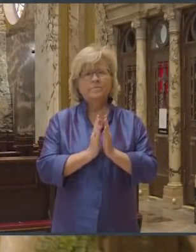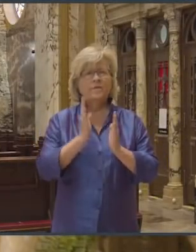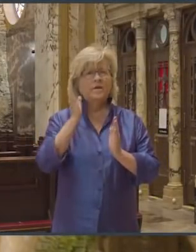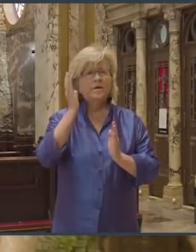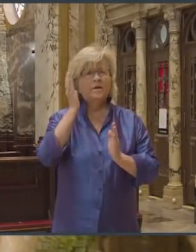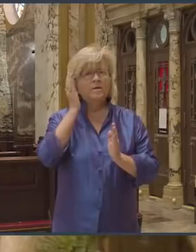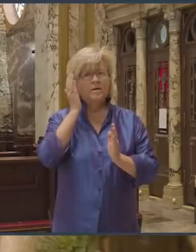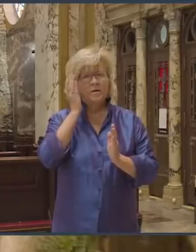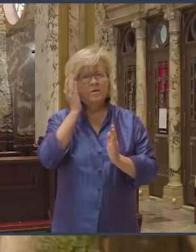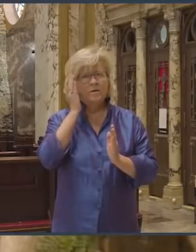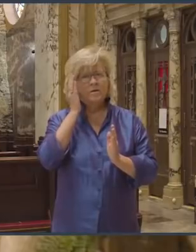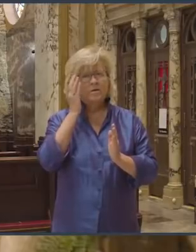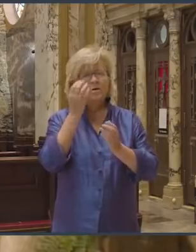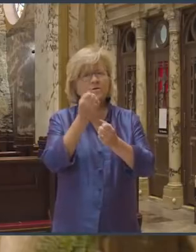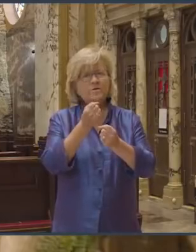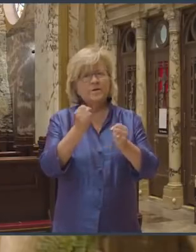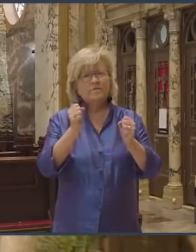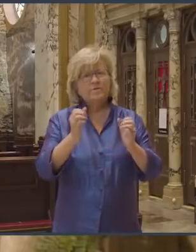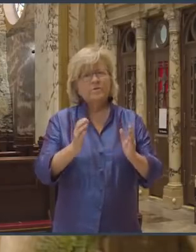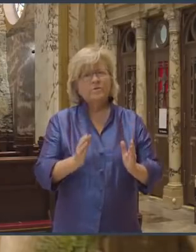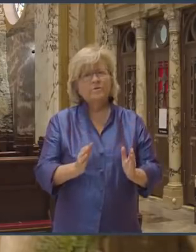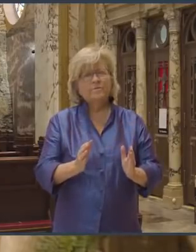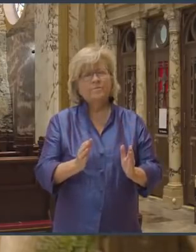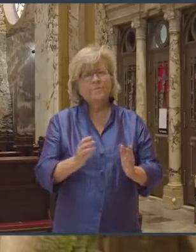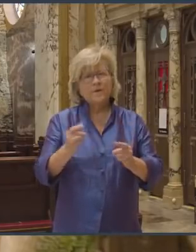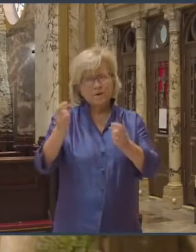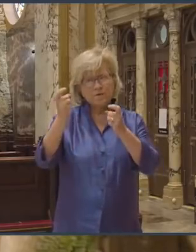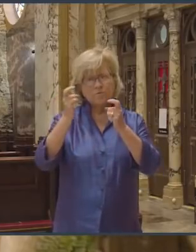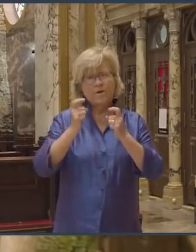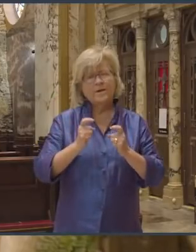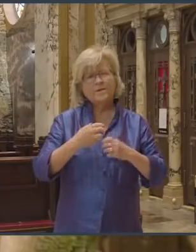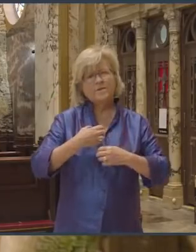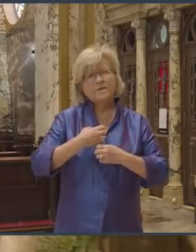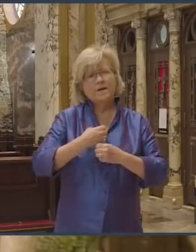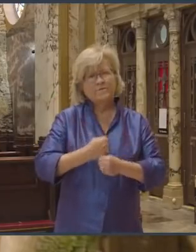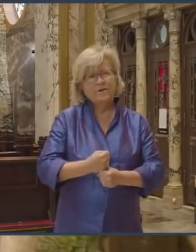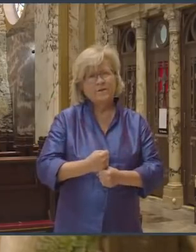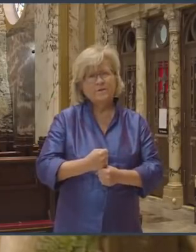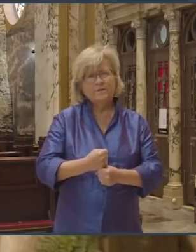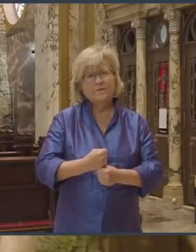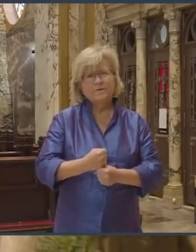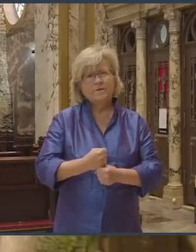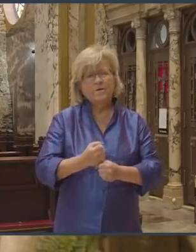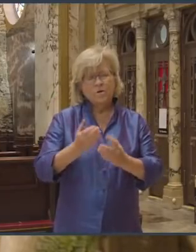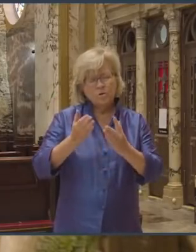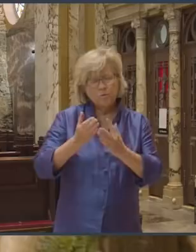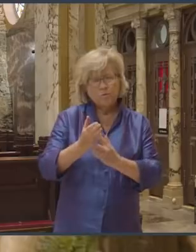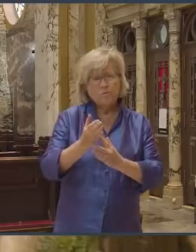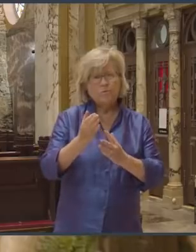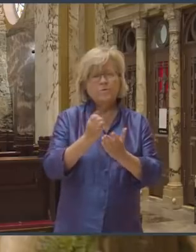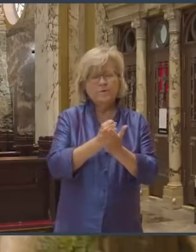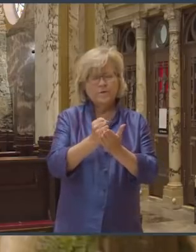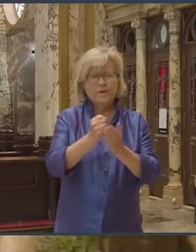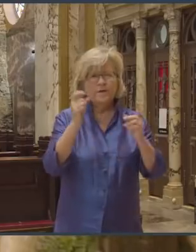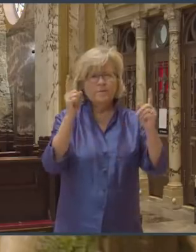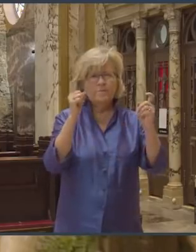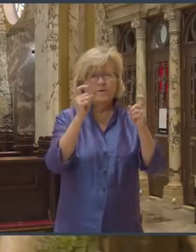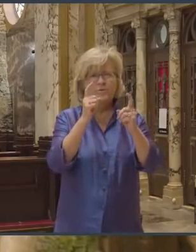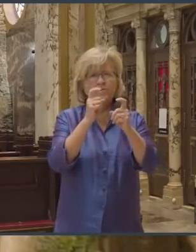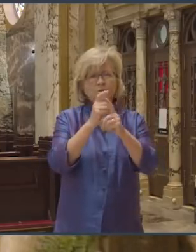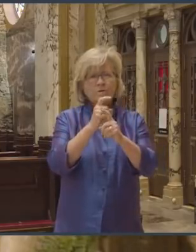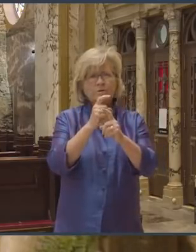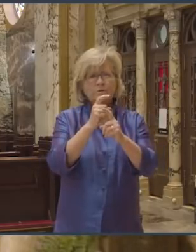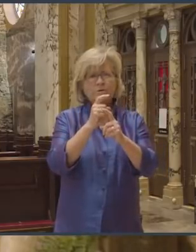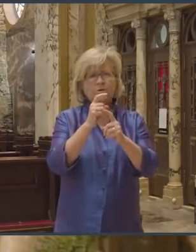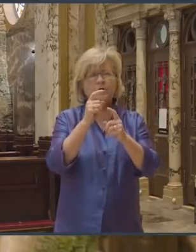Hear us, O God, our Savior, and grant us confidence that through these sacred mysteries,